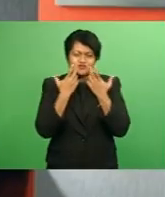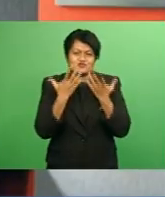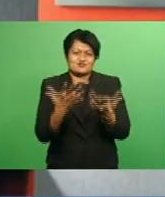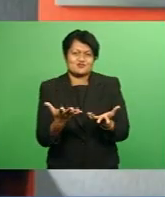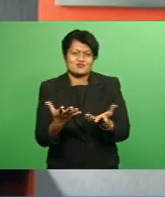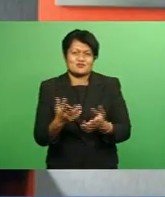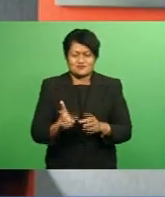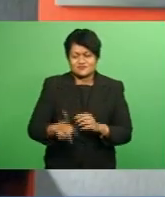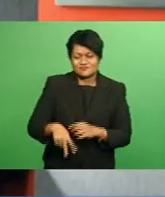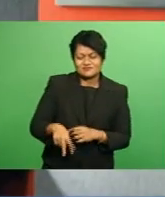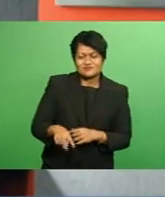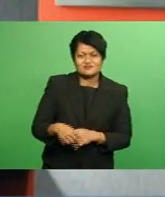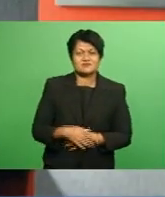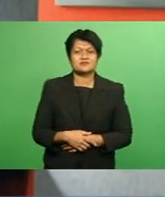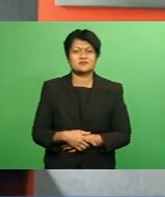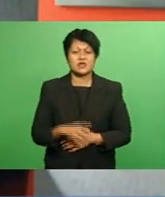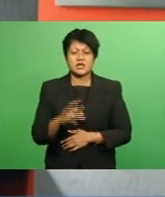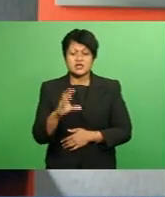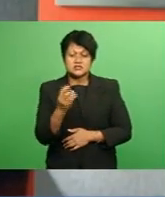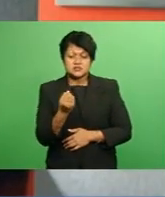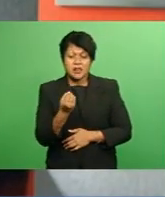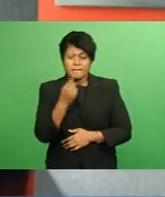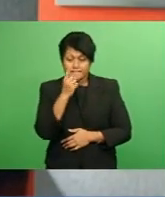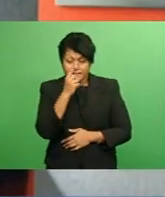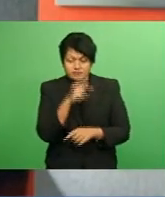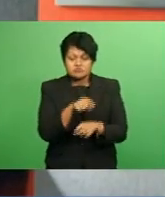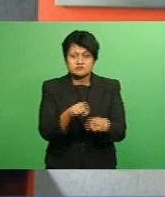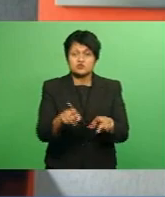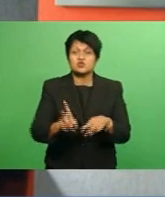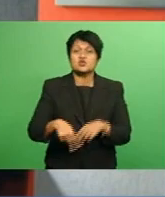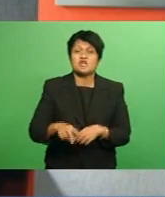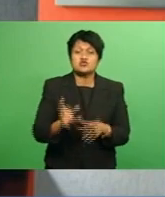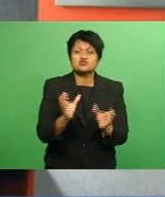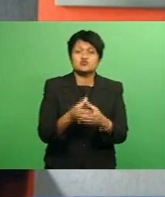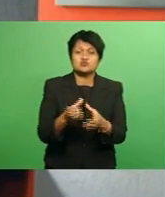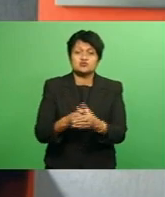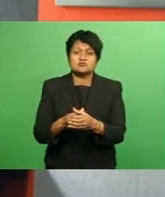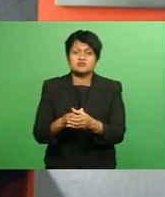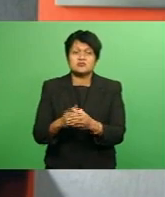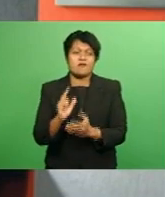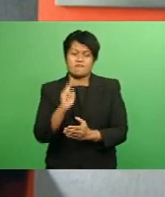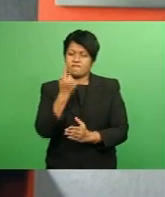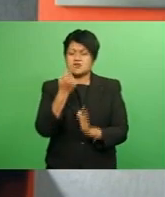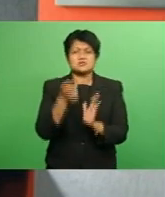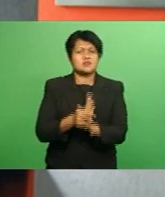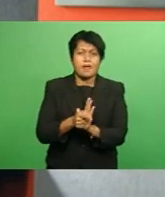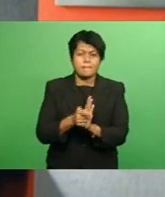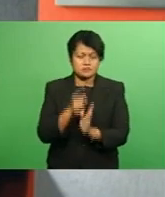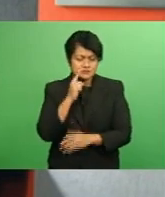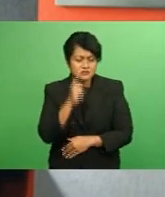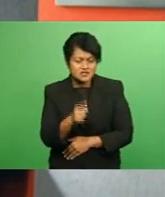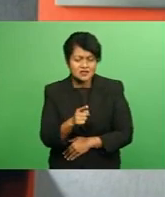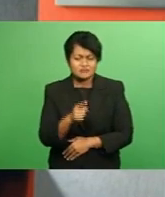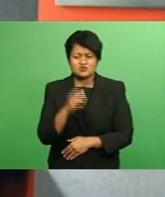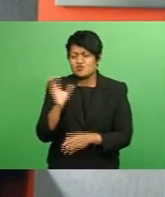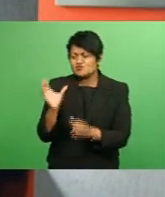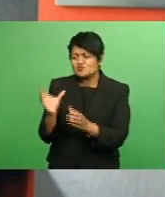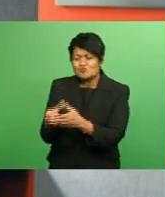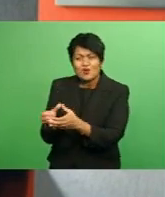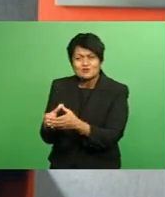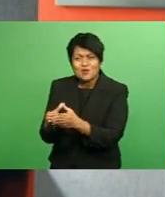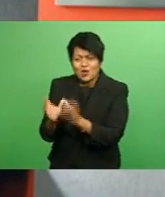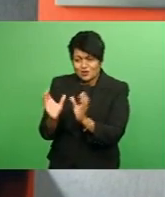them you'll be seeing for the very first or second time because these are, small-time dance groups that we wanted to give a platform